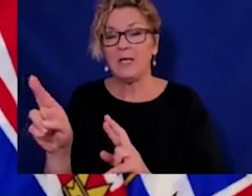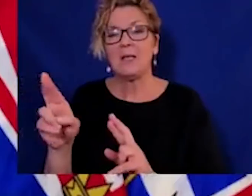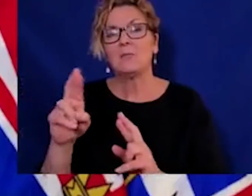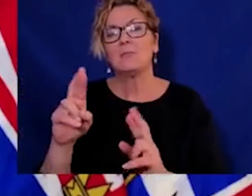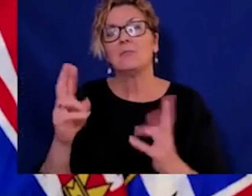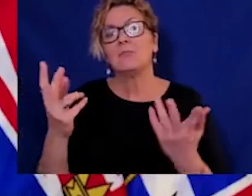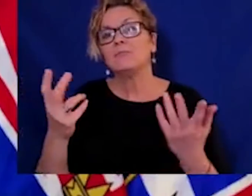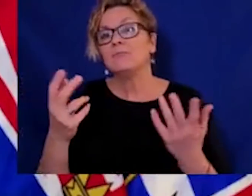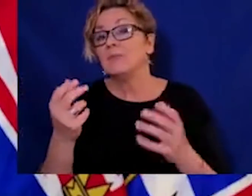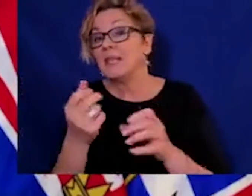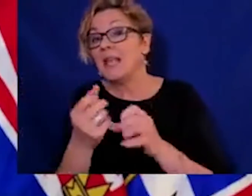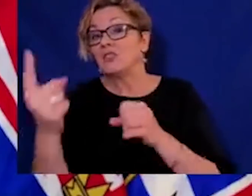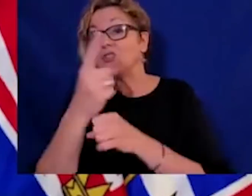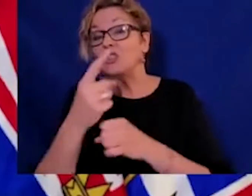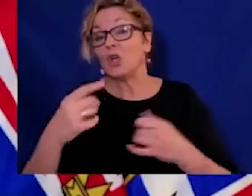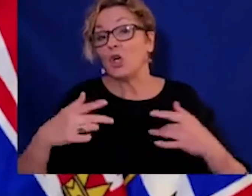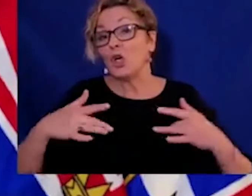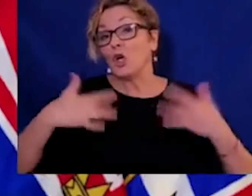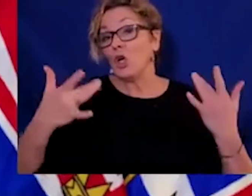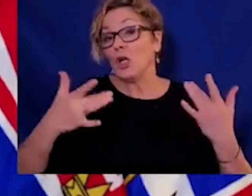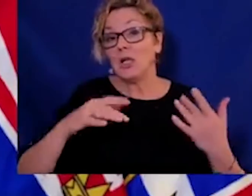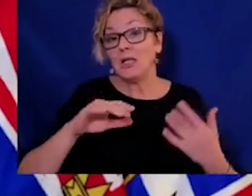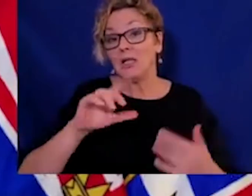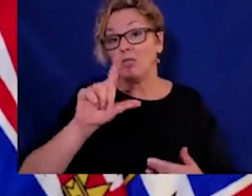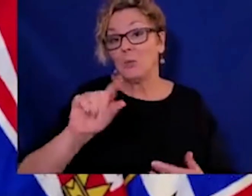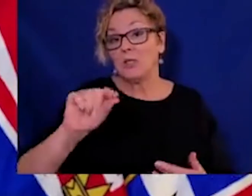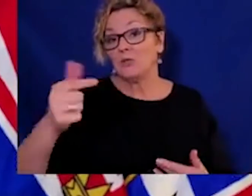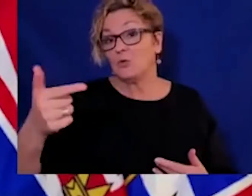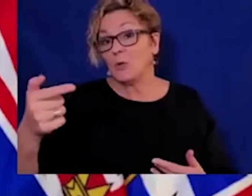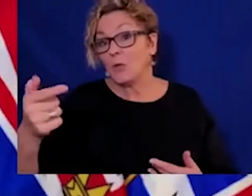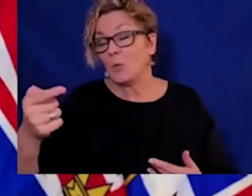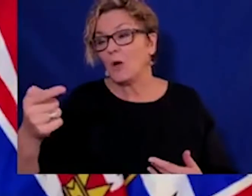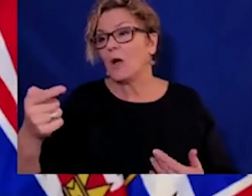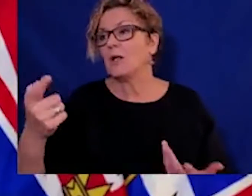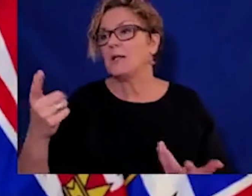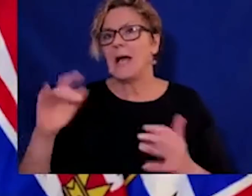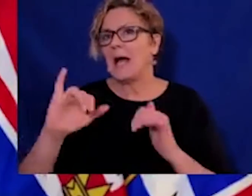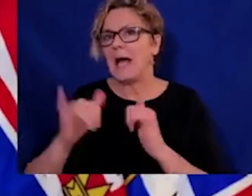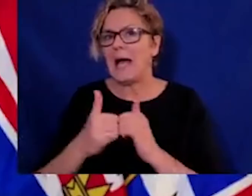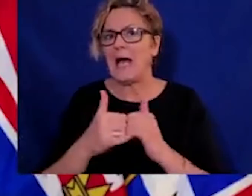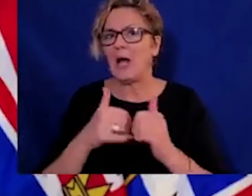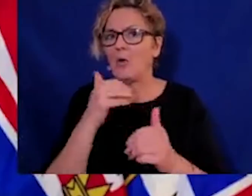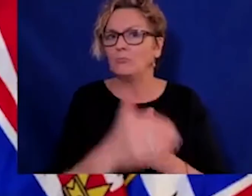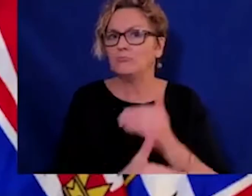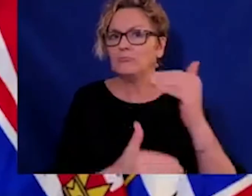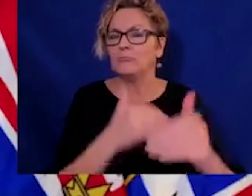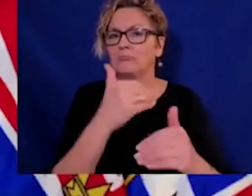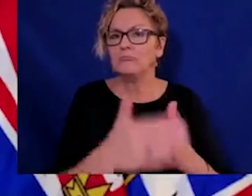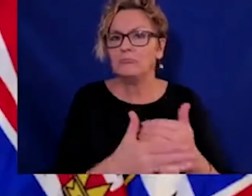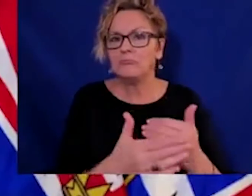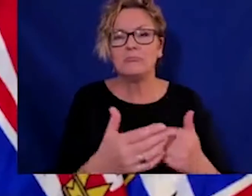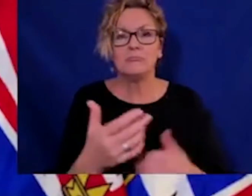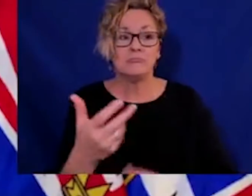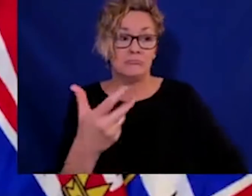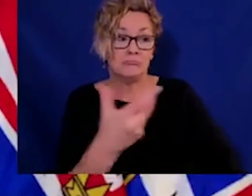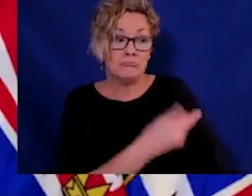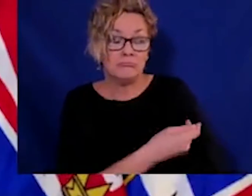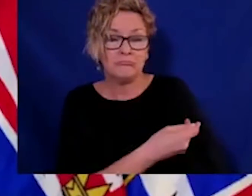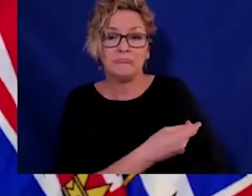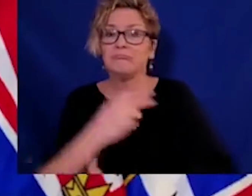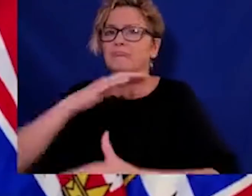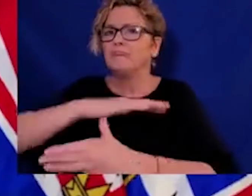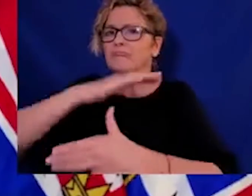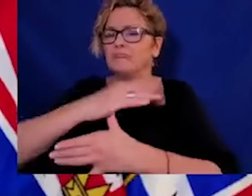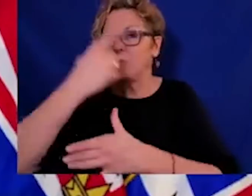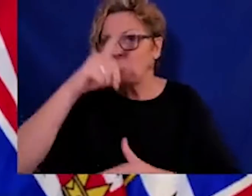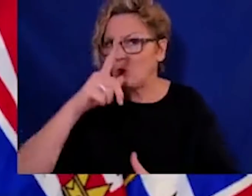early 2021. And to help us with that, given the complexity and the scope of the program, today we have